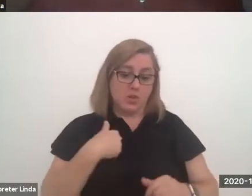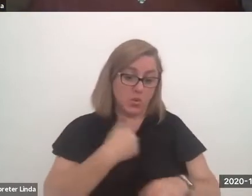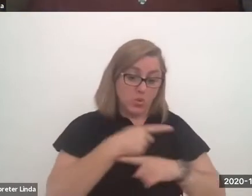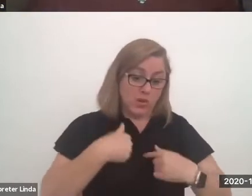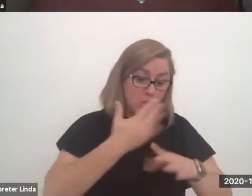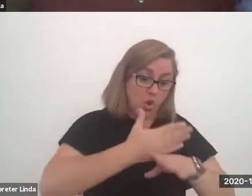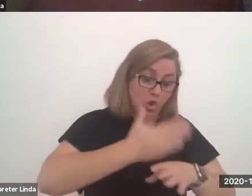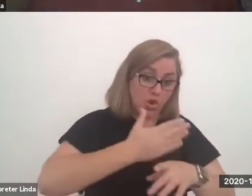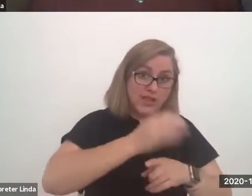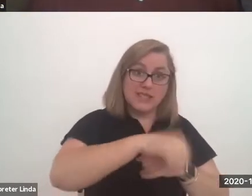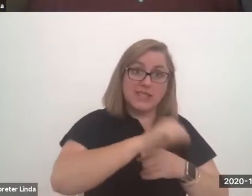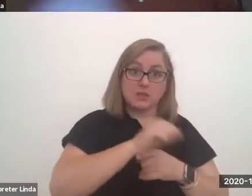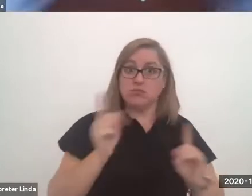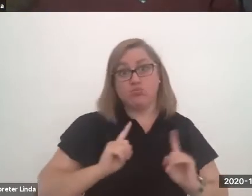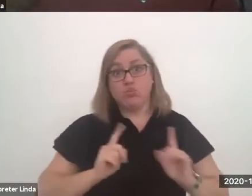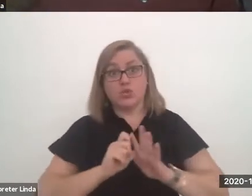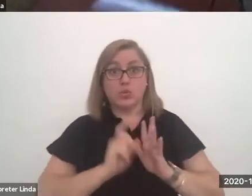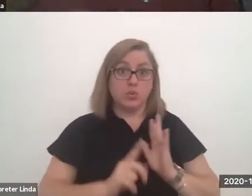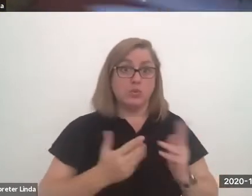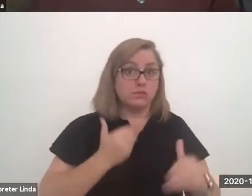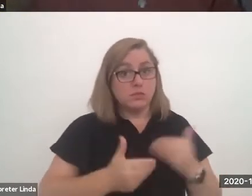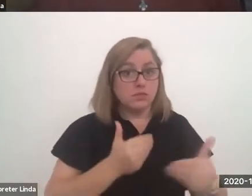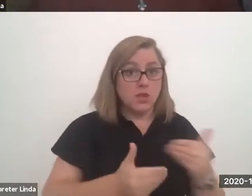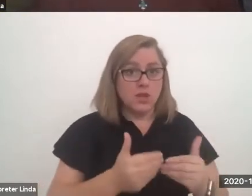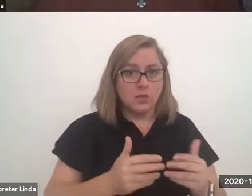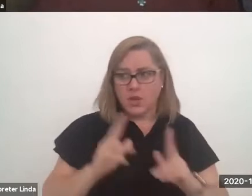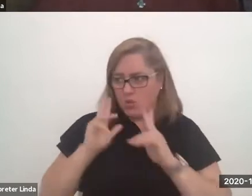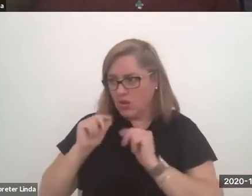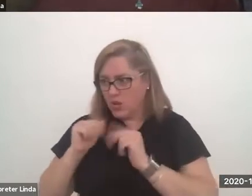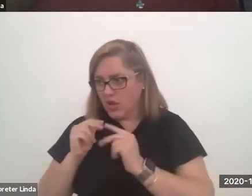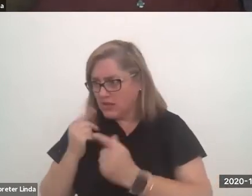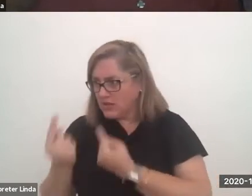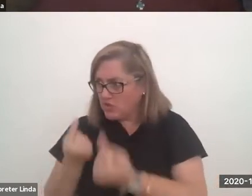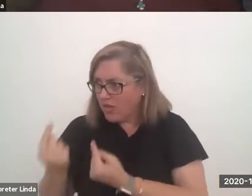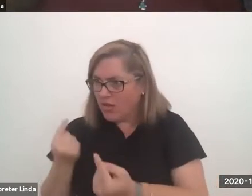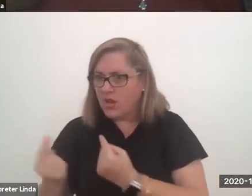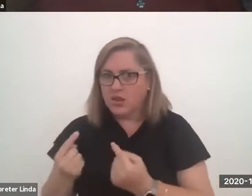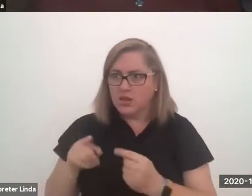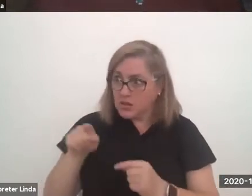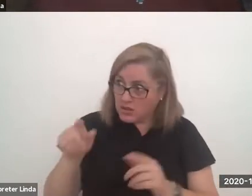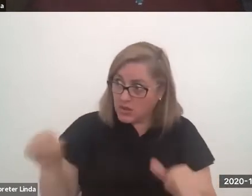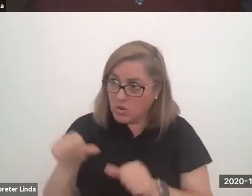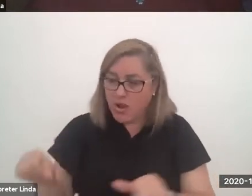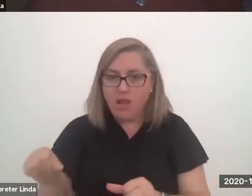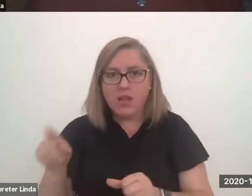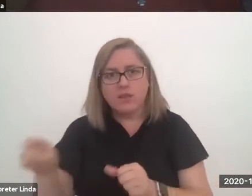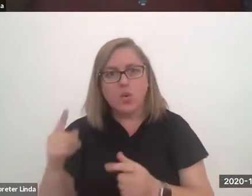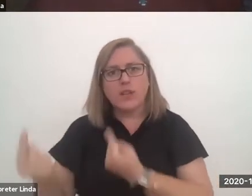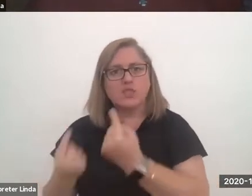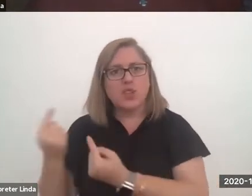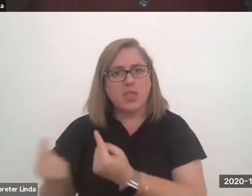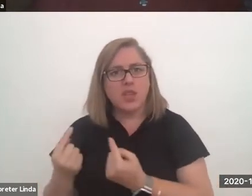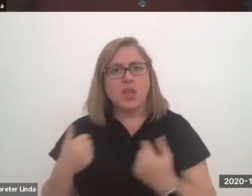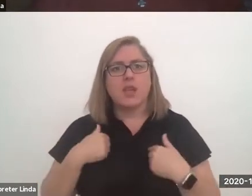you know, that's what we do. But on the other hand, we're looking after each other, checking in with each other. And I guess I've been lucky in